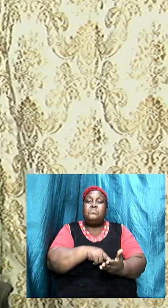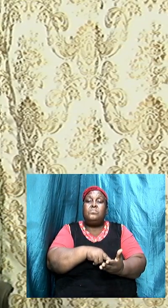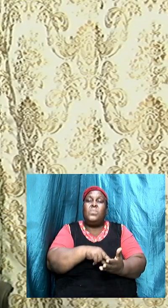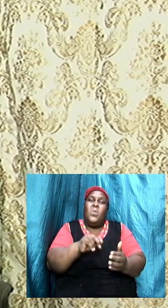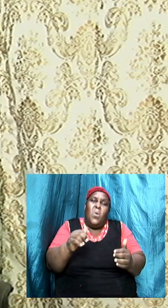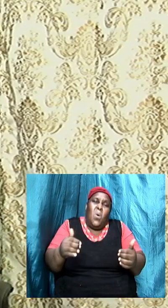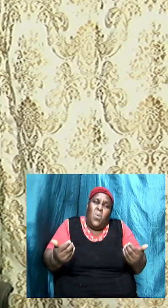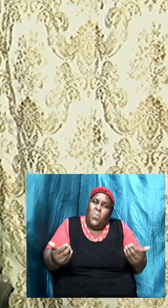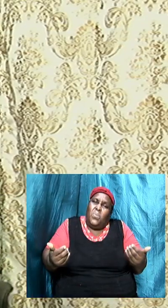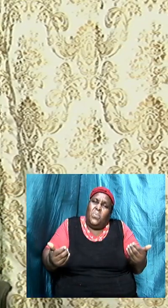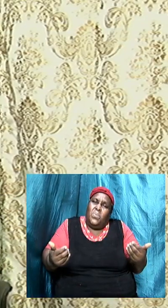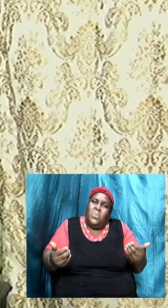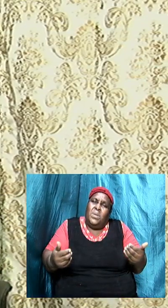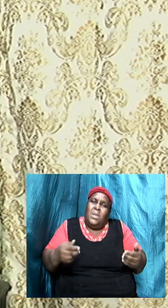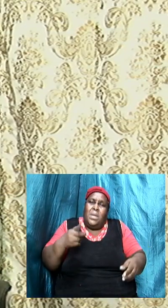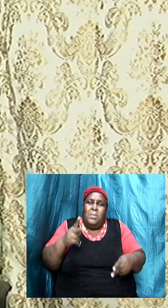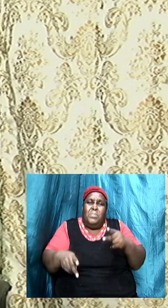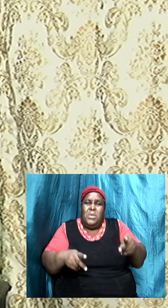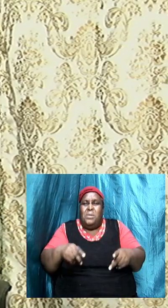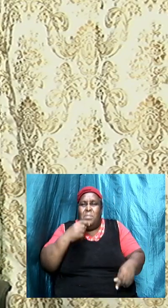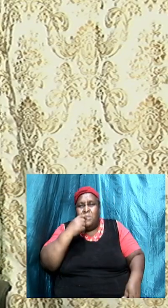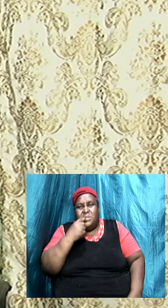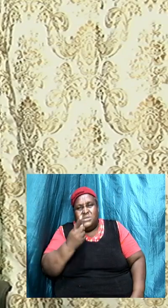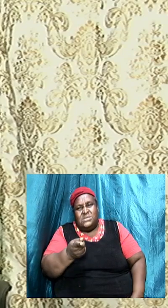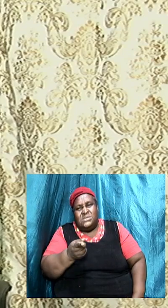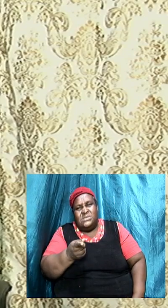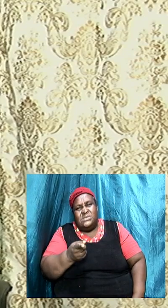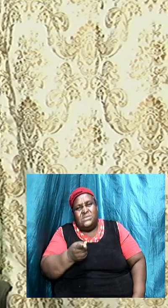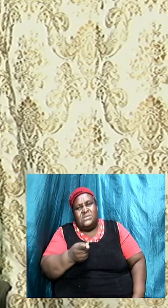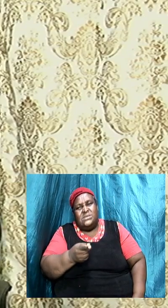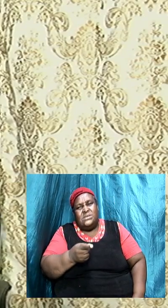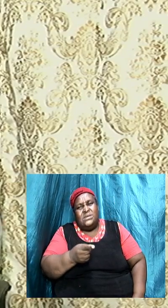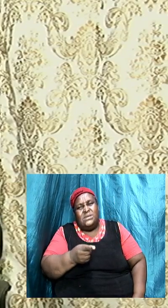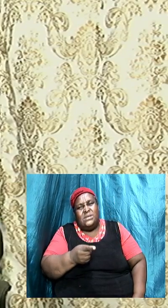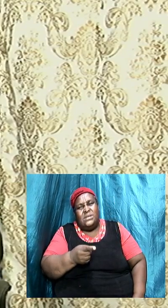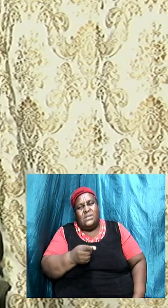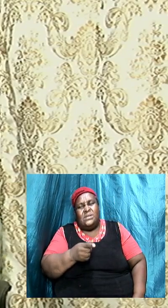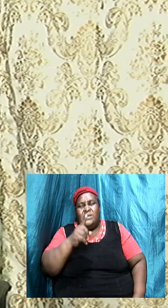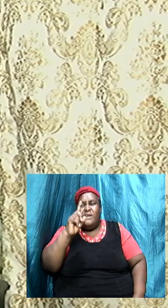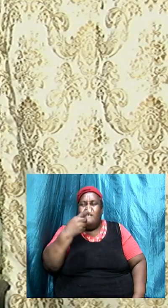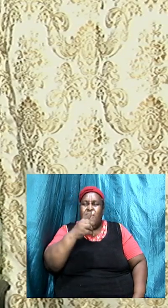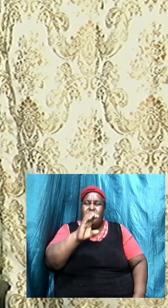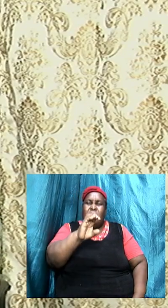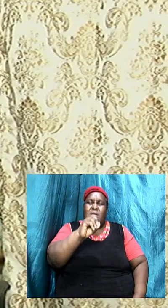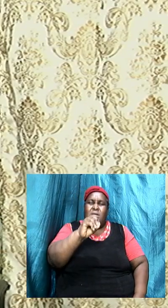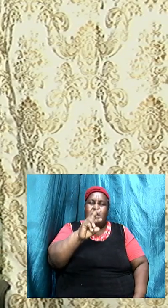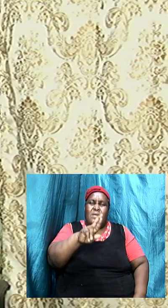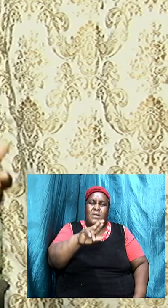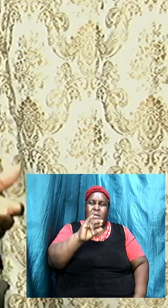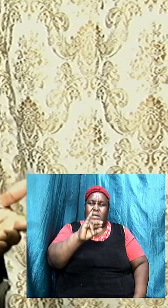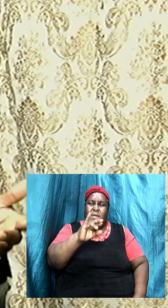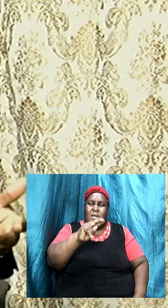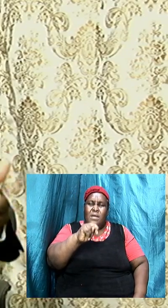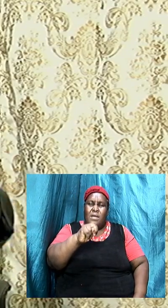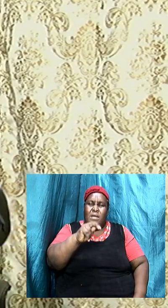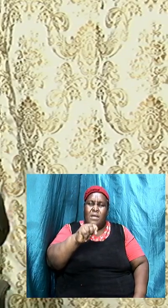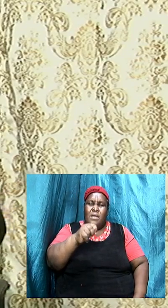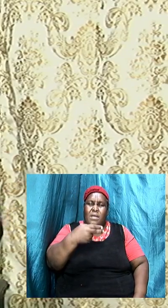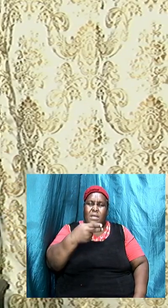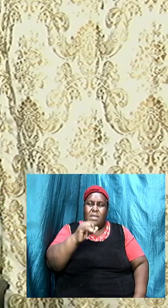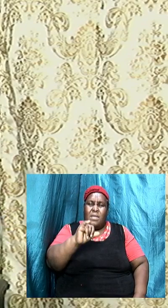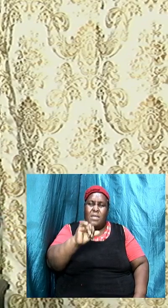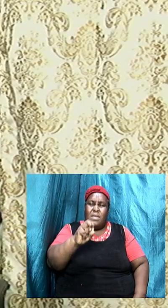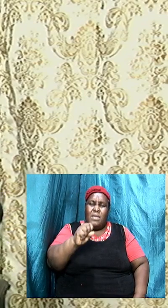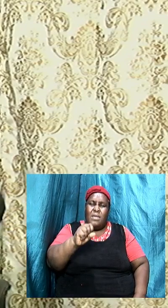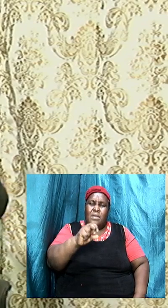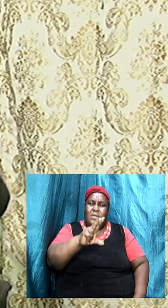How is it that people are saying, right? And look at 1 Corinthians 15, 3 to 11.